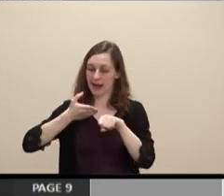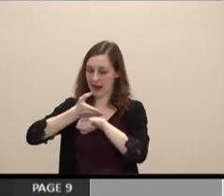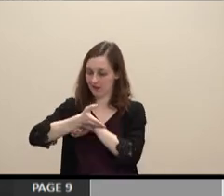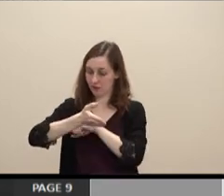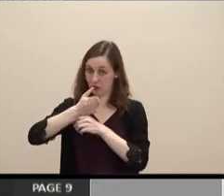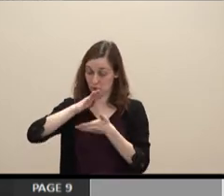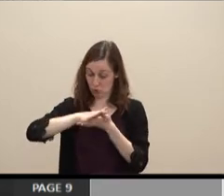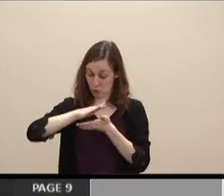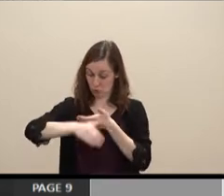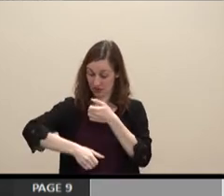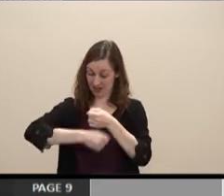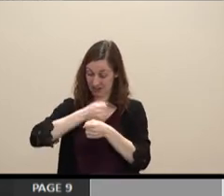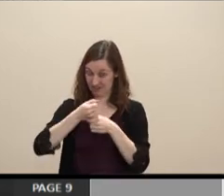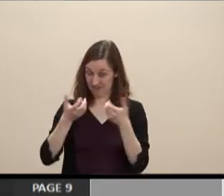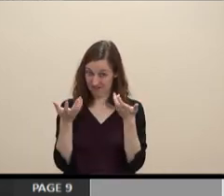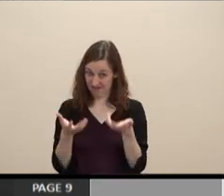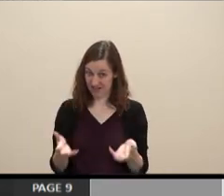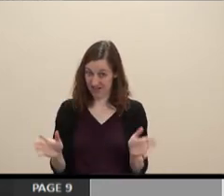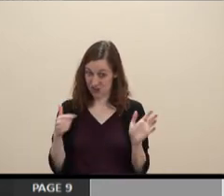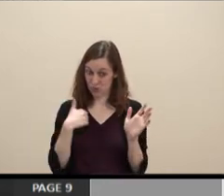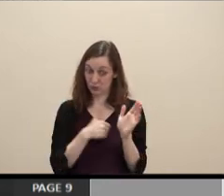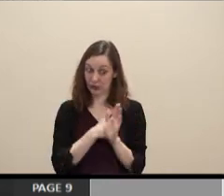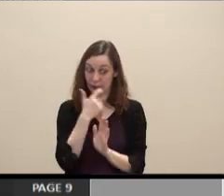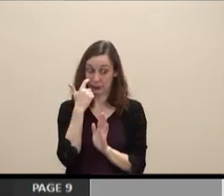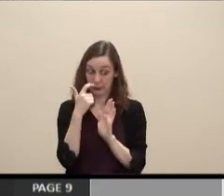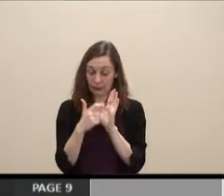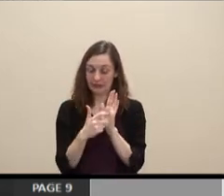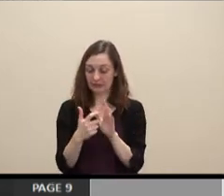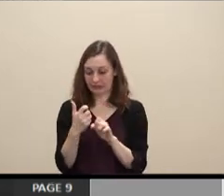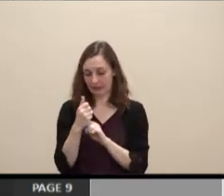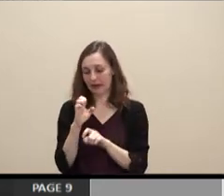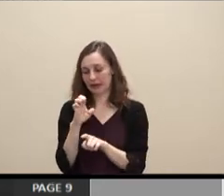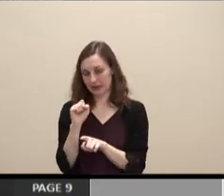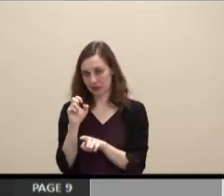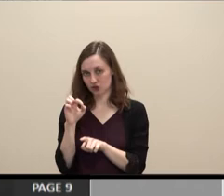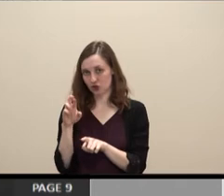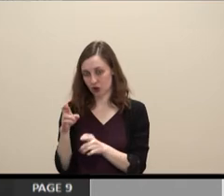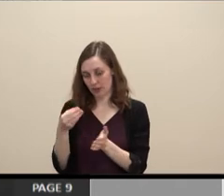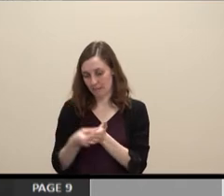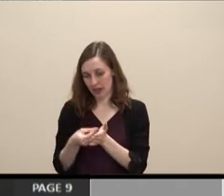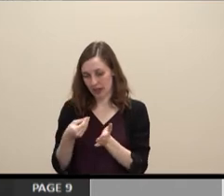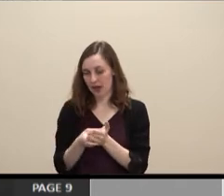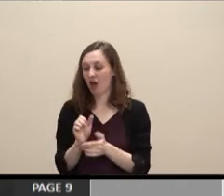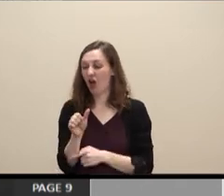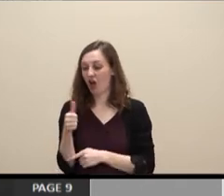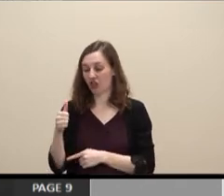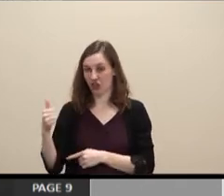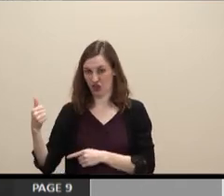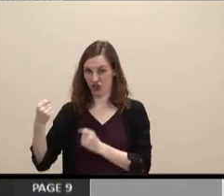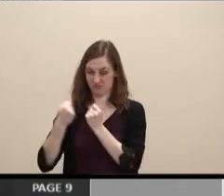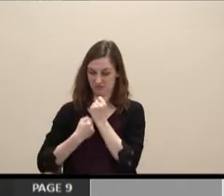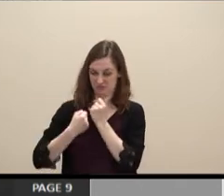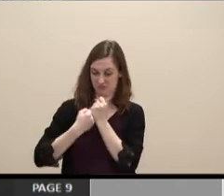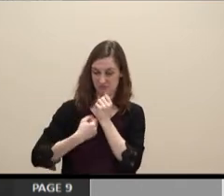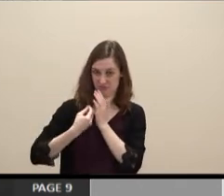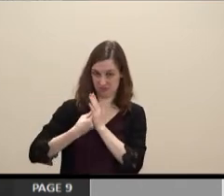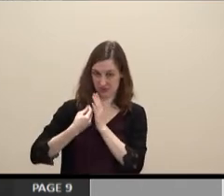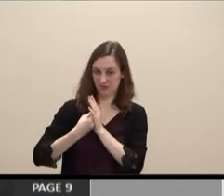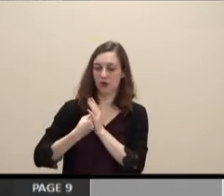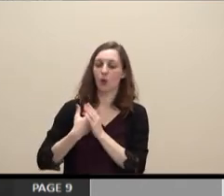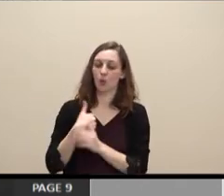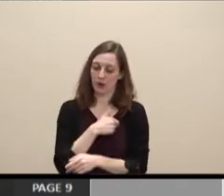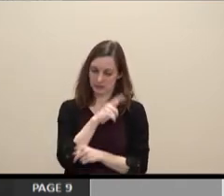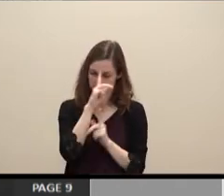end of the school year, as we started getting our ESSER money and started getting some other funding sources, we